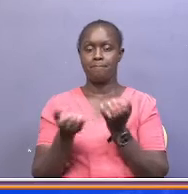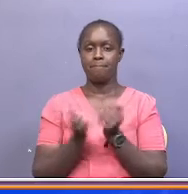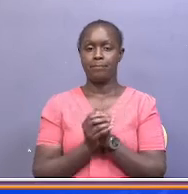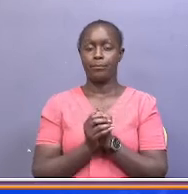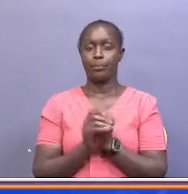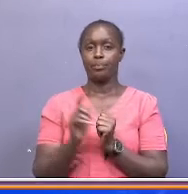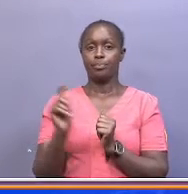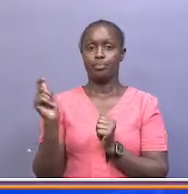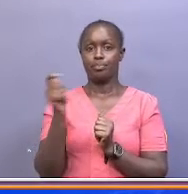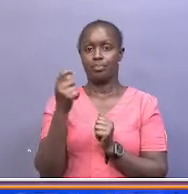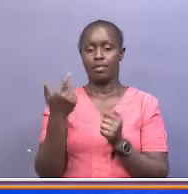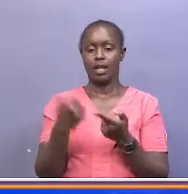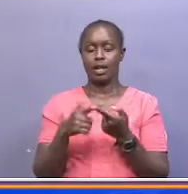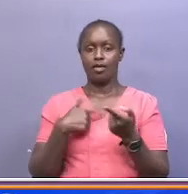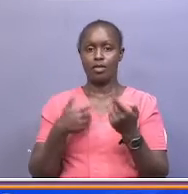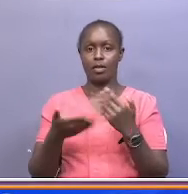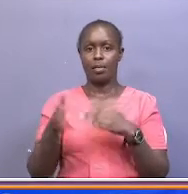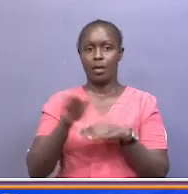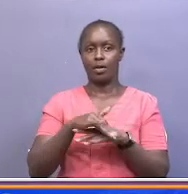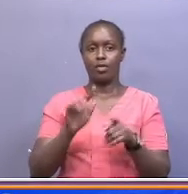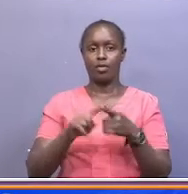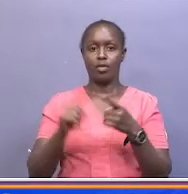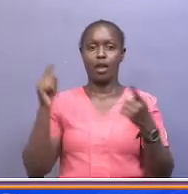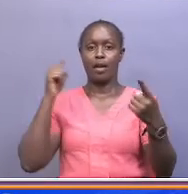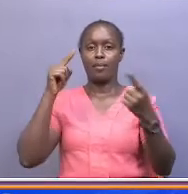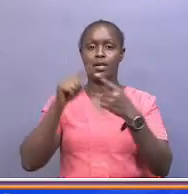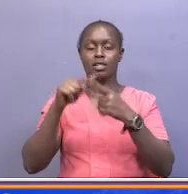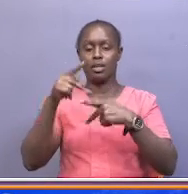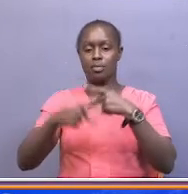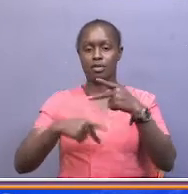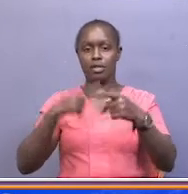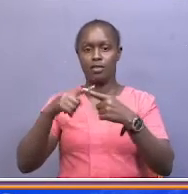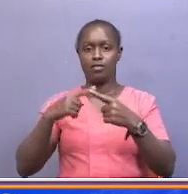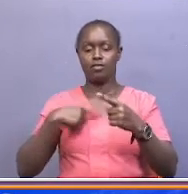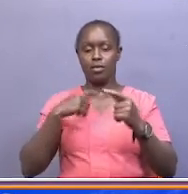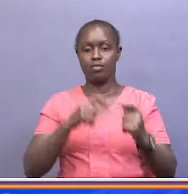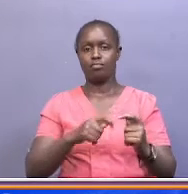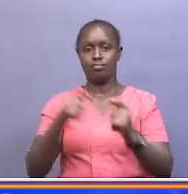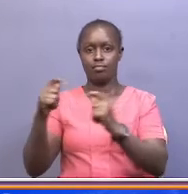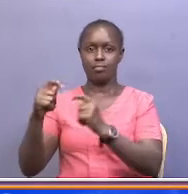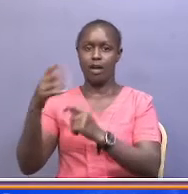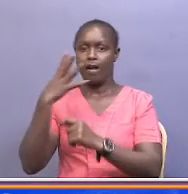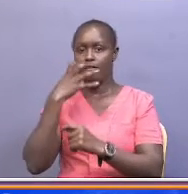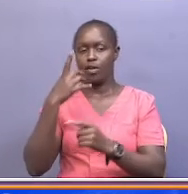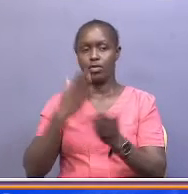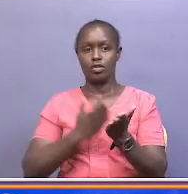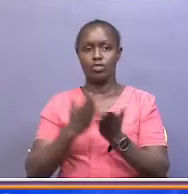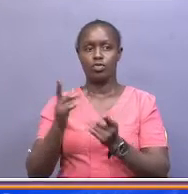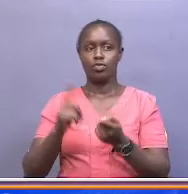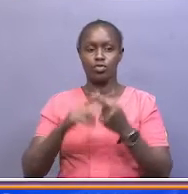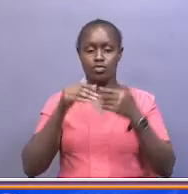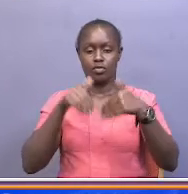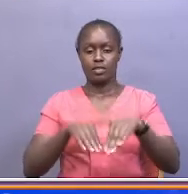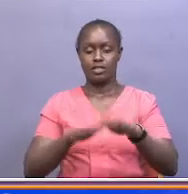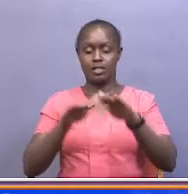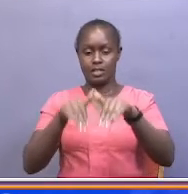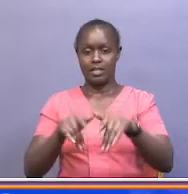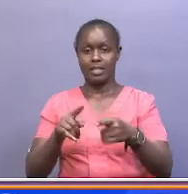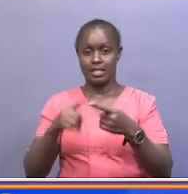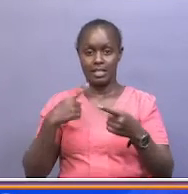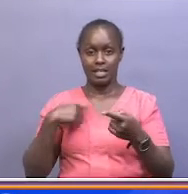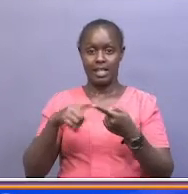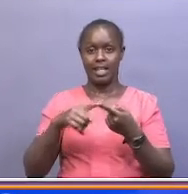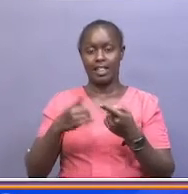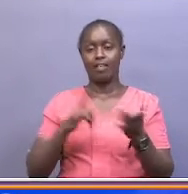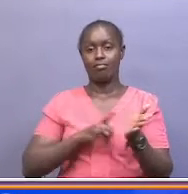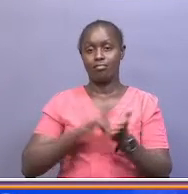Kenya Flower Council has embarked on an ambitious process of transporting flowers through the sea following a rise in air freight charges.